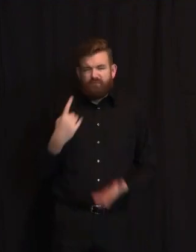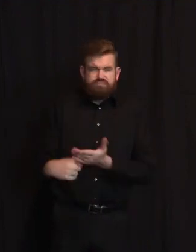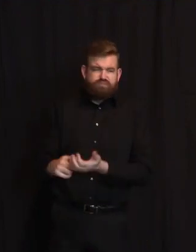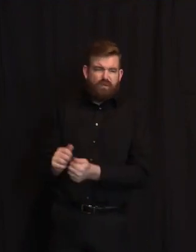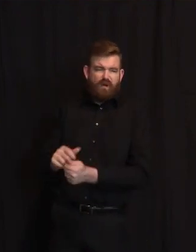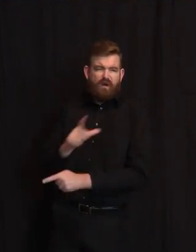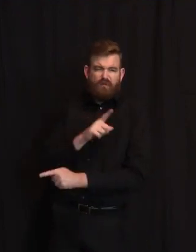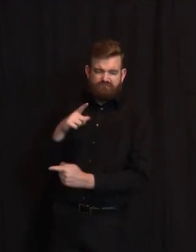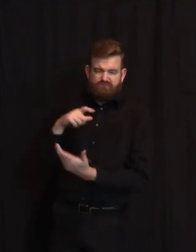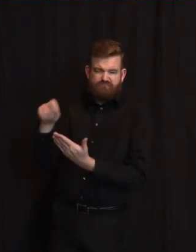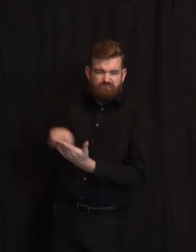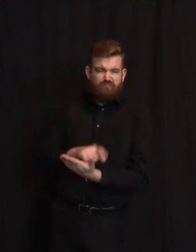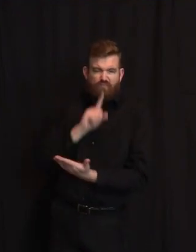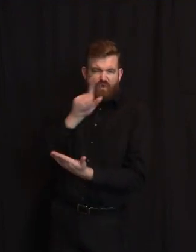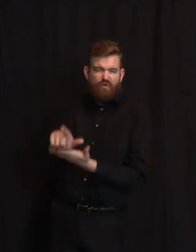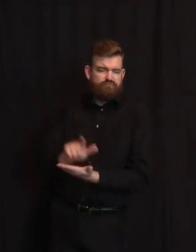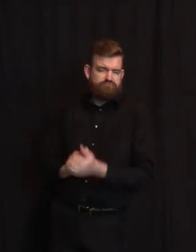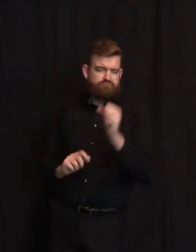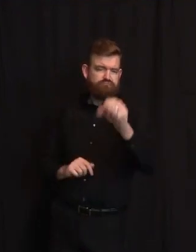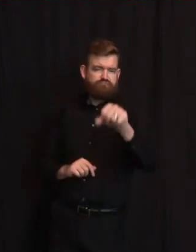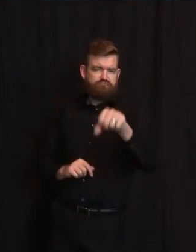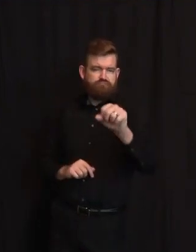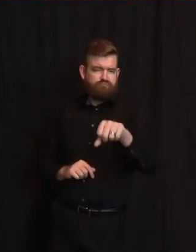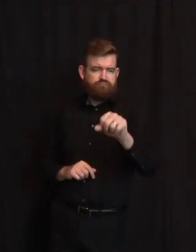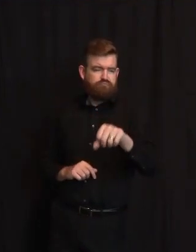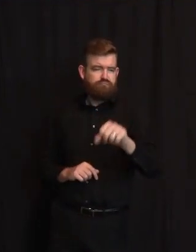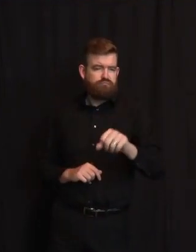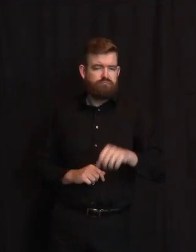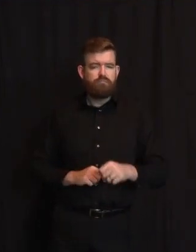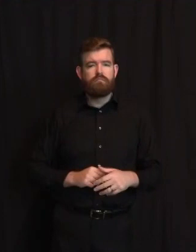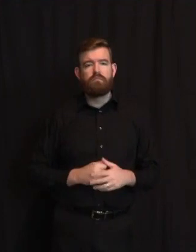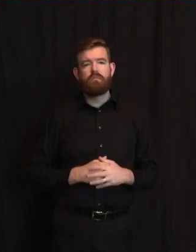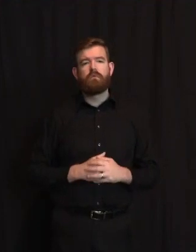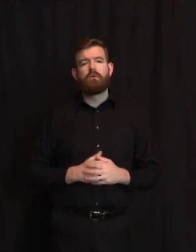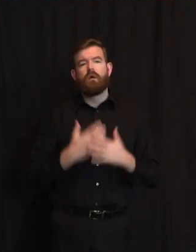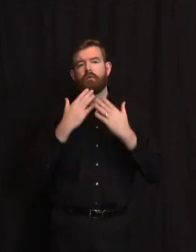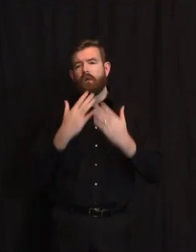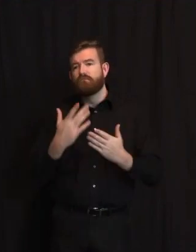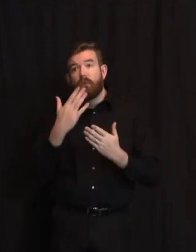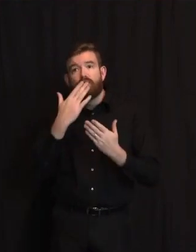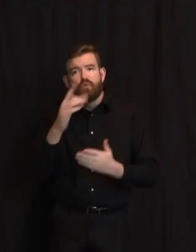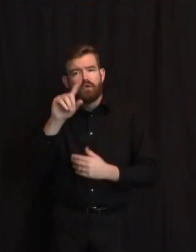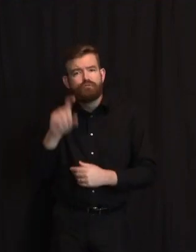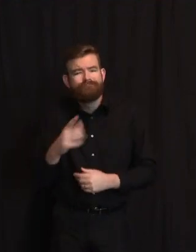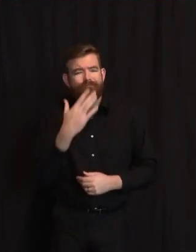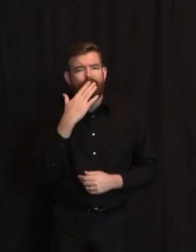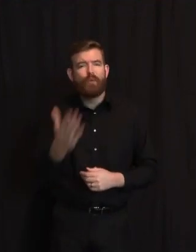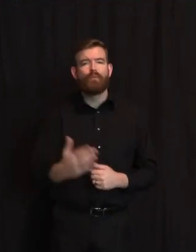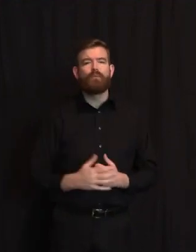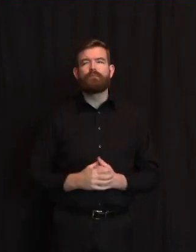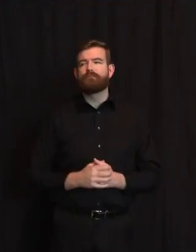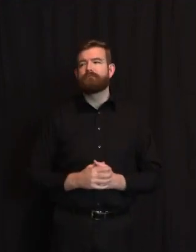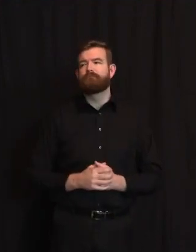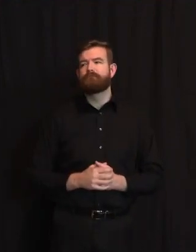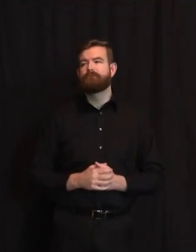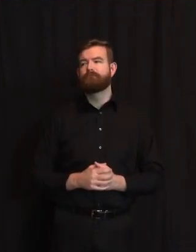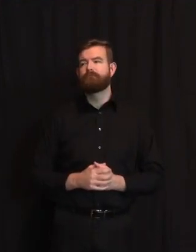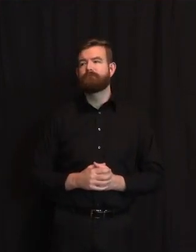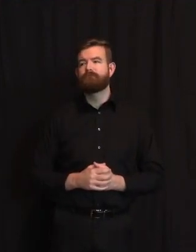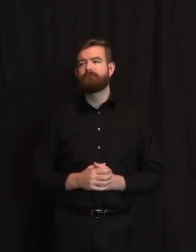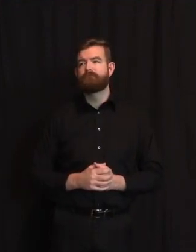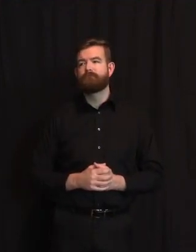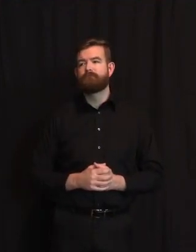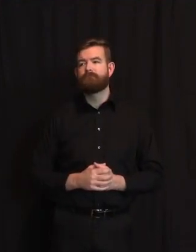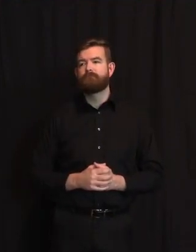it. We're not there yet, but thank you. You've looked left and right. You can't believe how